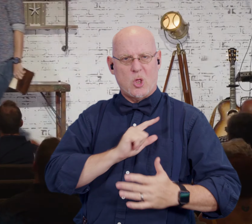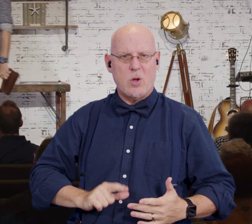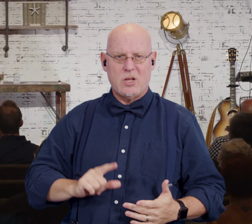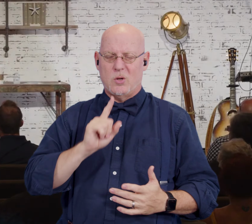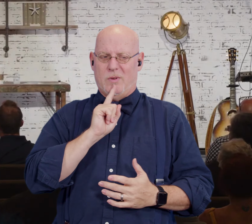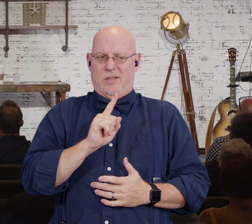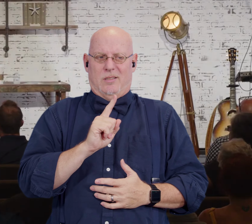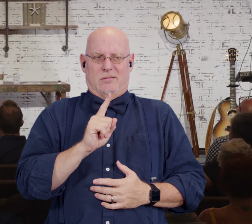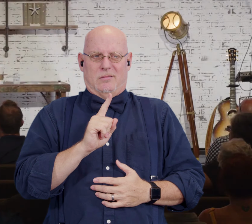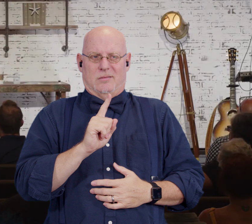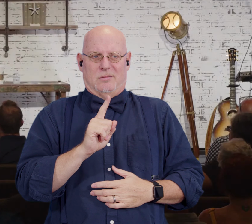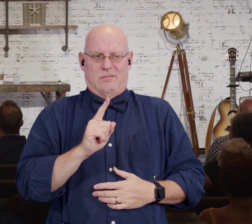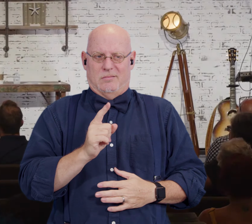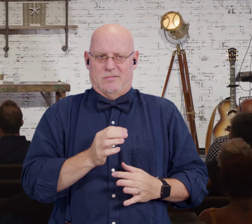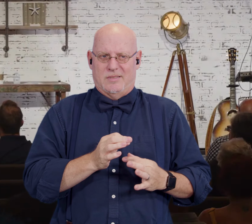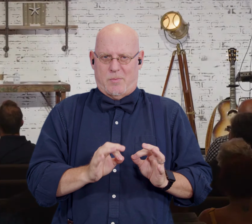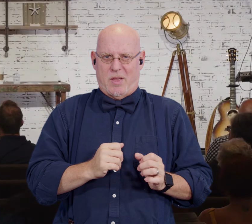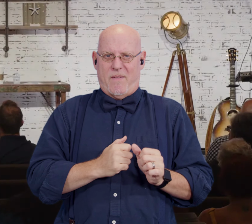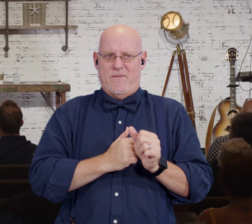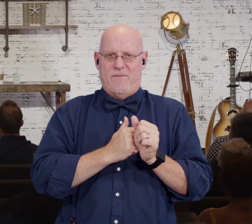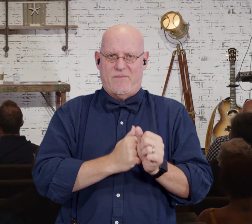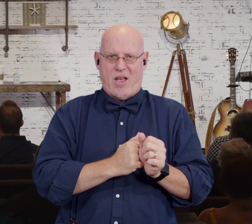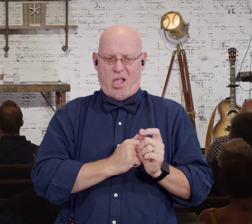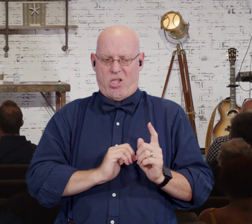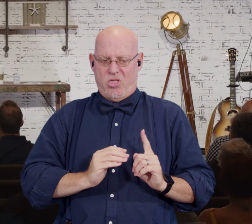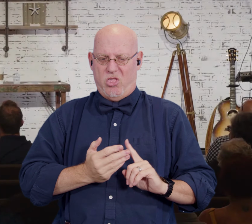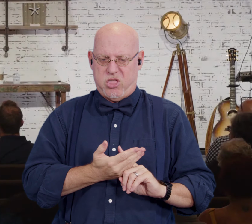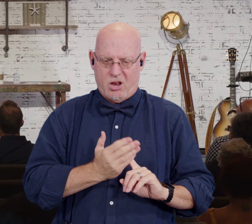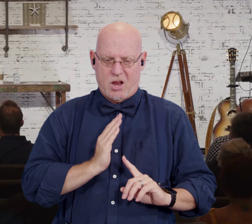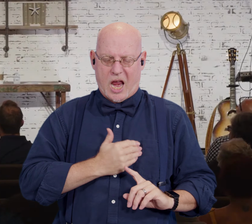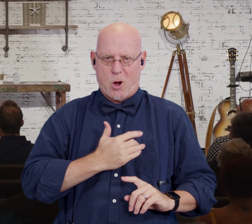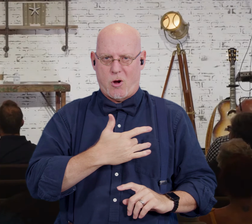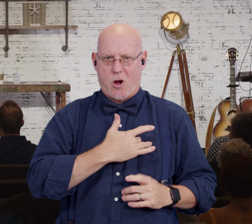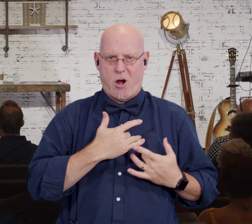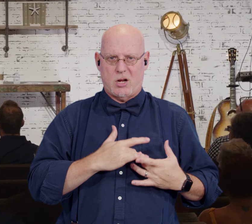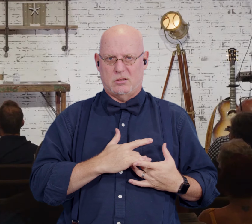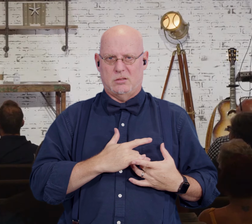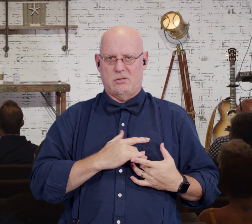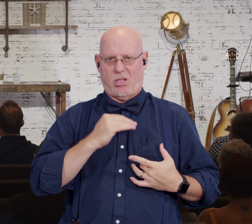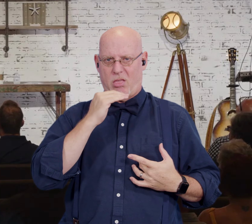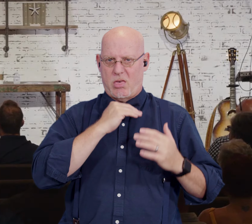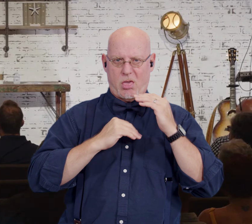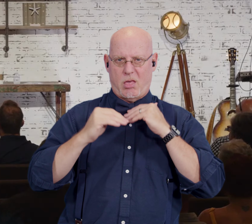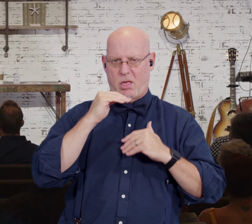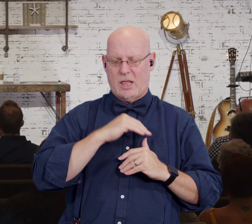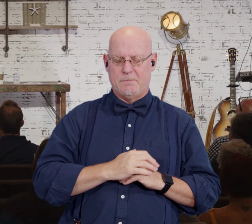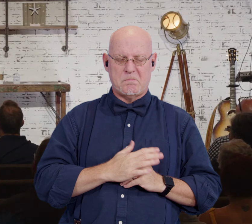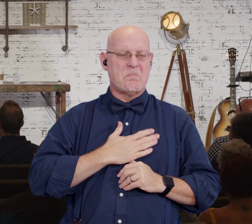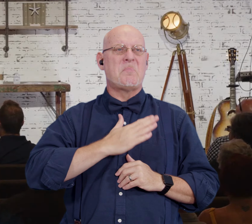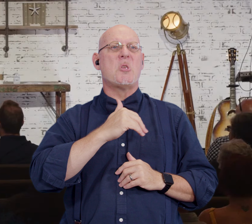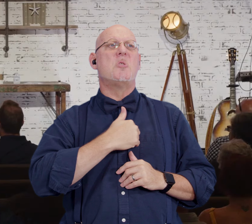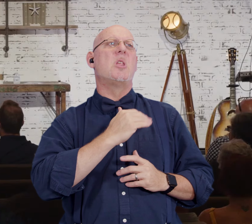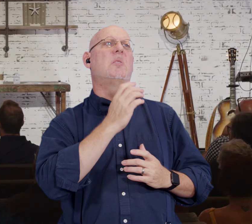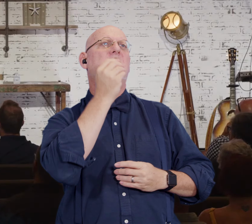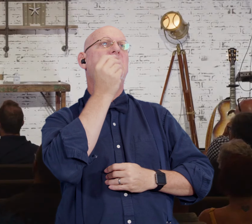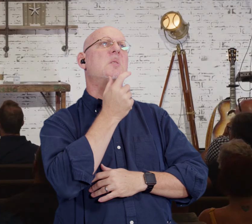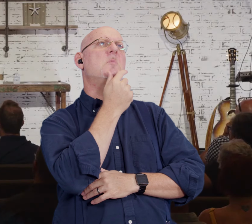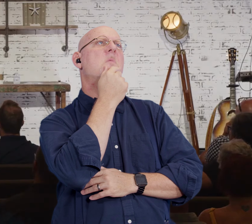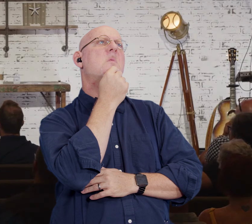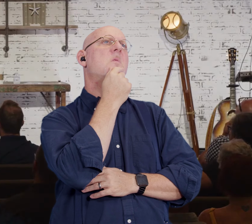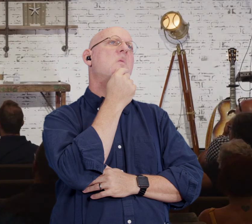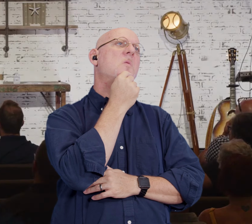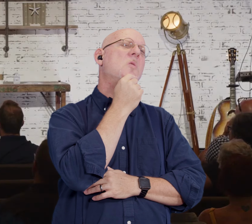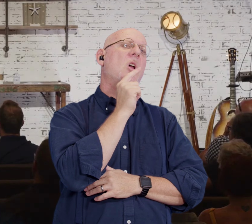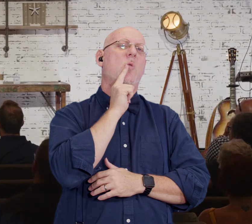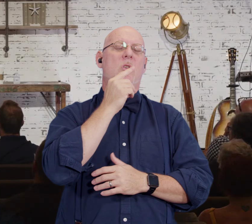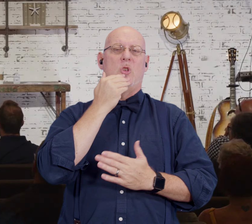when really we're just following the deception of our hearts. Like what does my soul communicate to me that